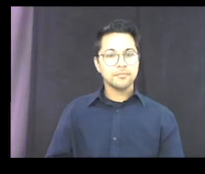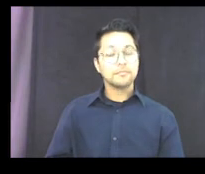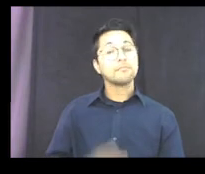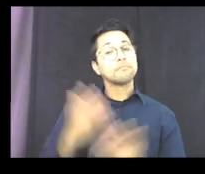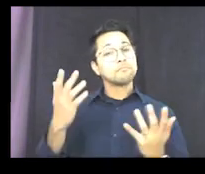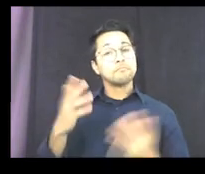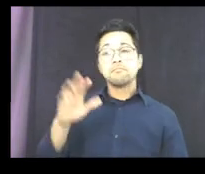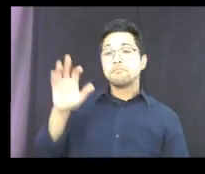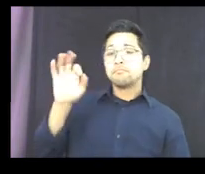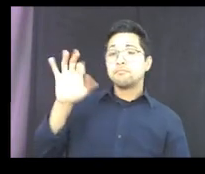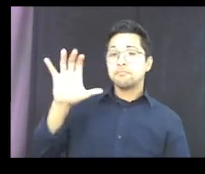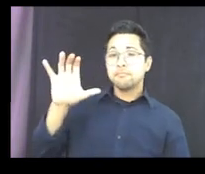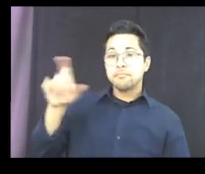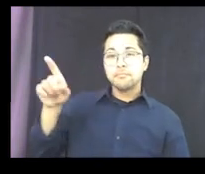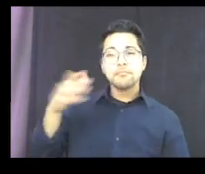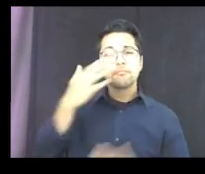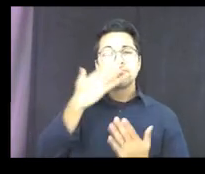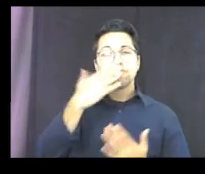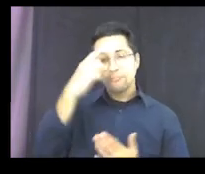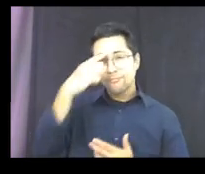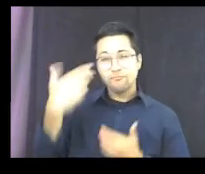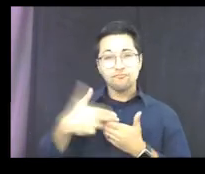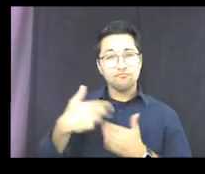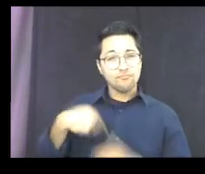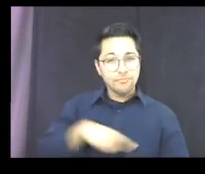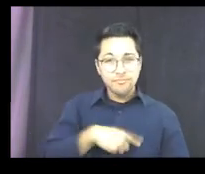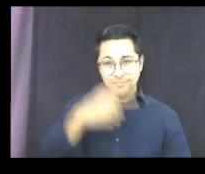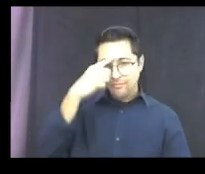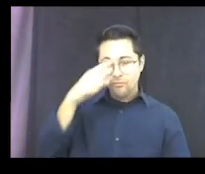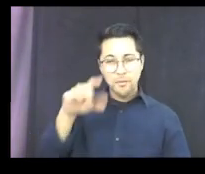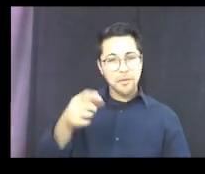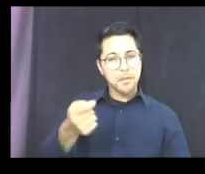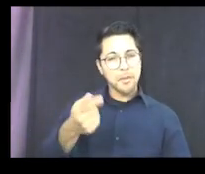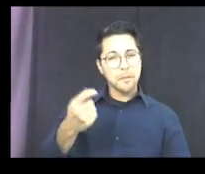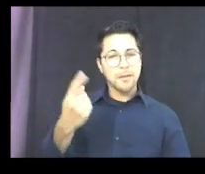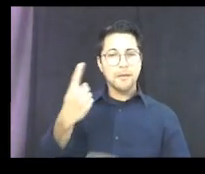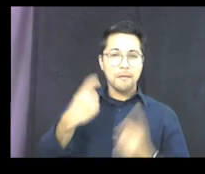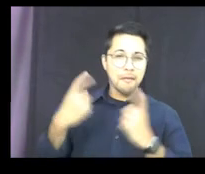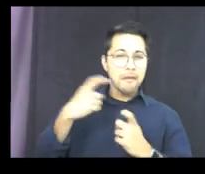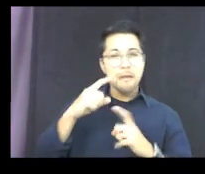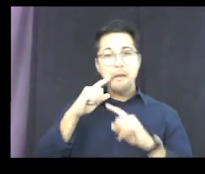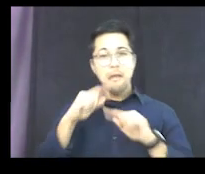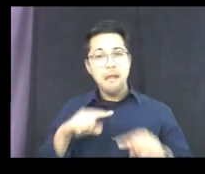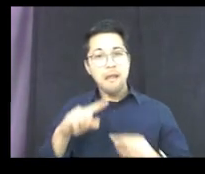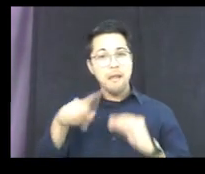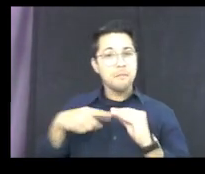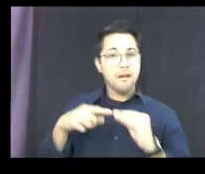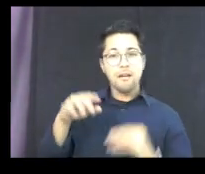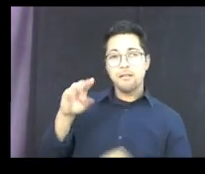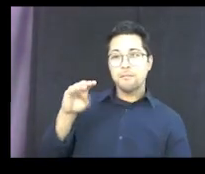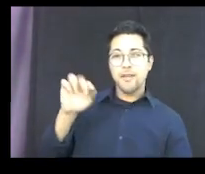Well, Family Cafe, thanks for joining us for a little bit of Q&A about Metro Autism Consortium.